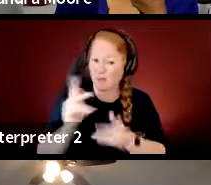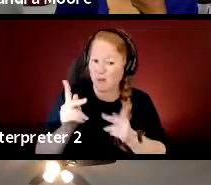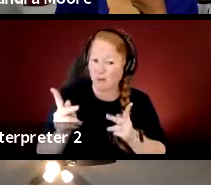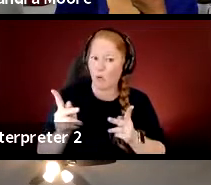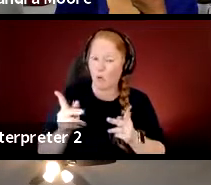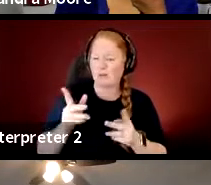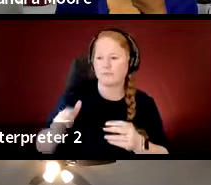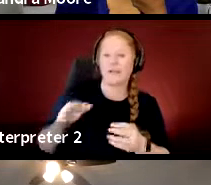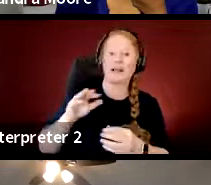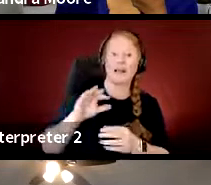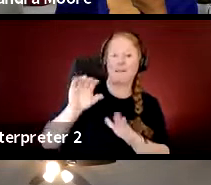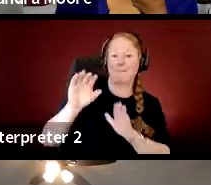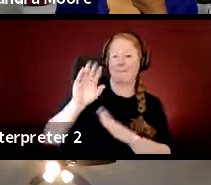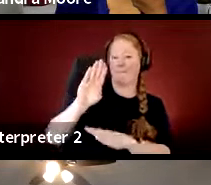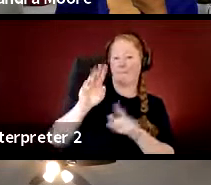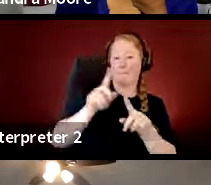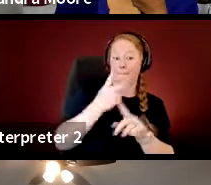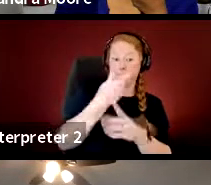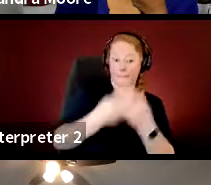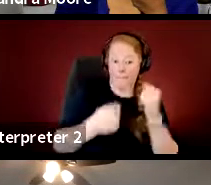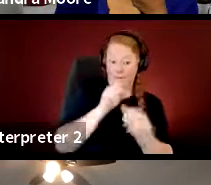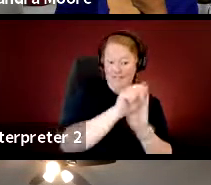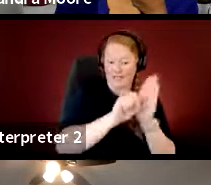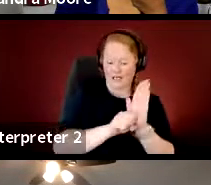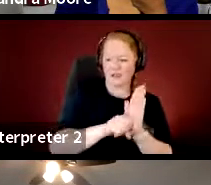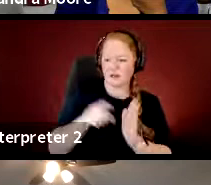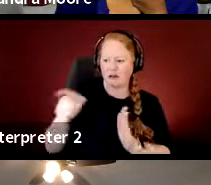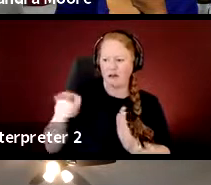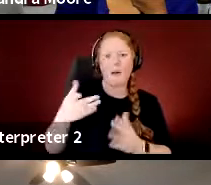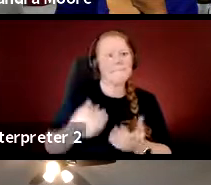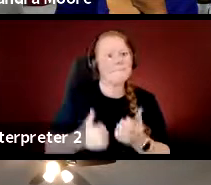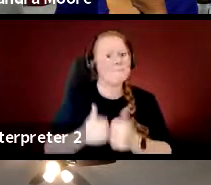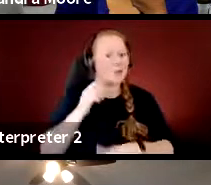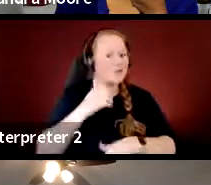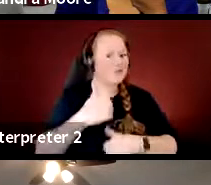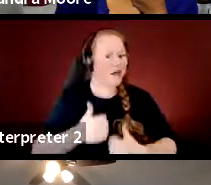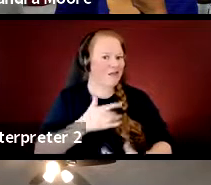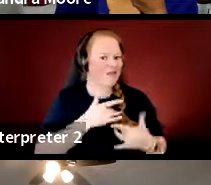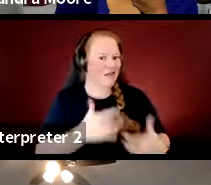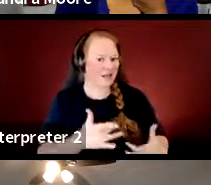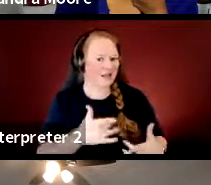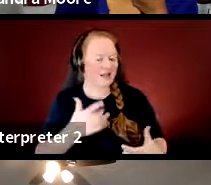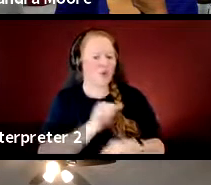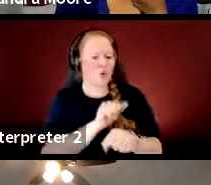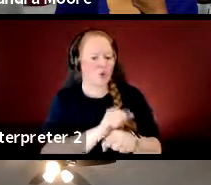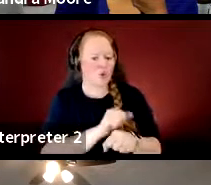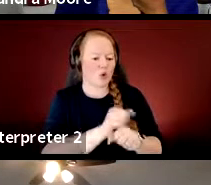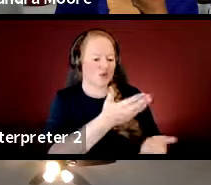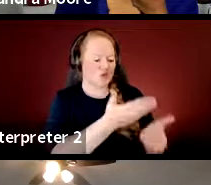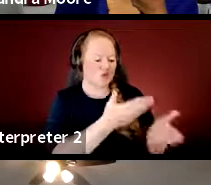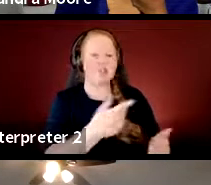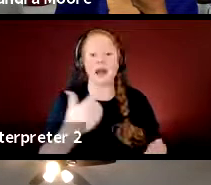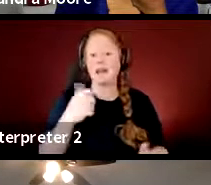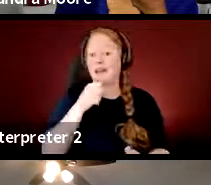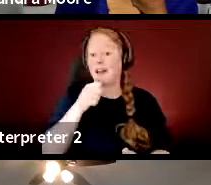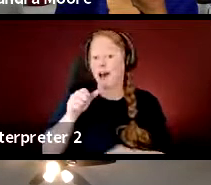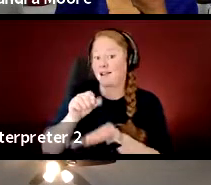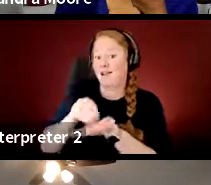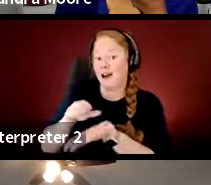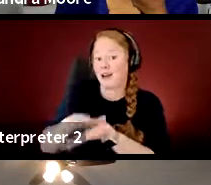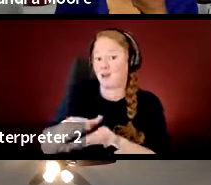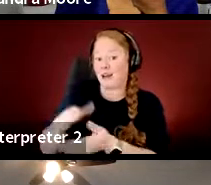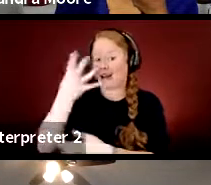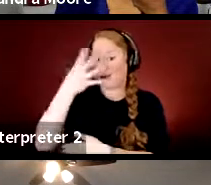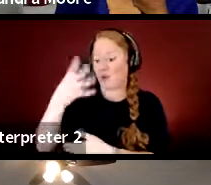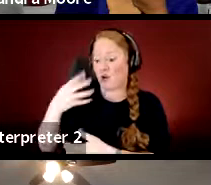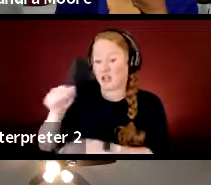all ethnicities are considerably more likely to work in service sector occupations, and undocumented immigrants largely work in agriculture, restaurants,